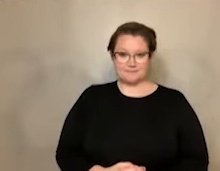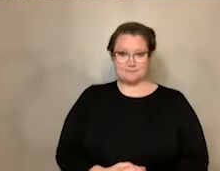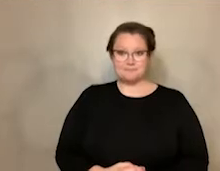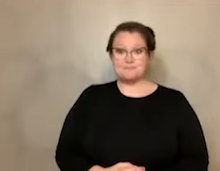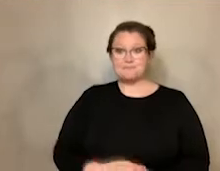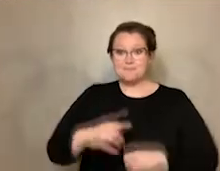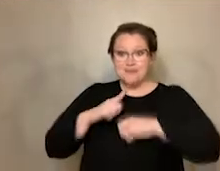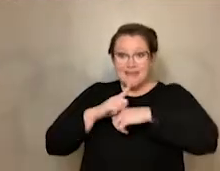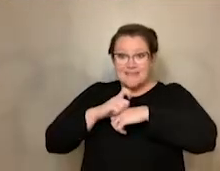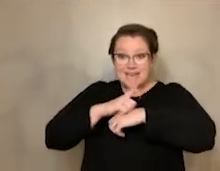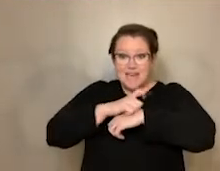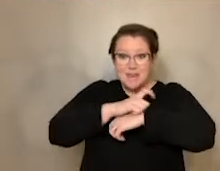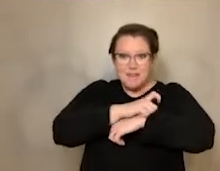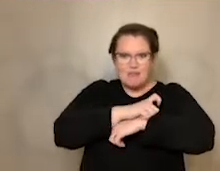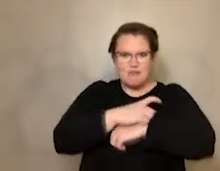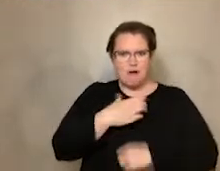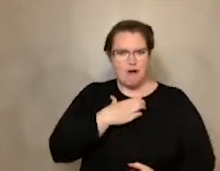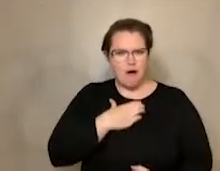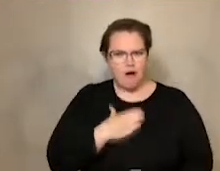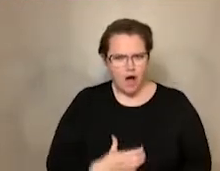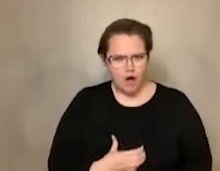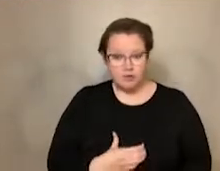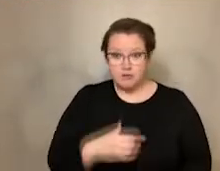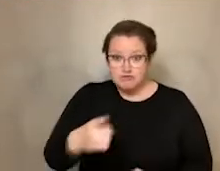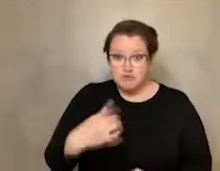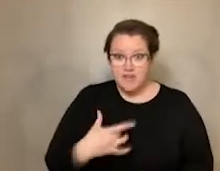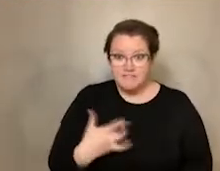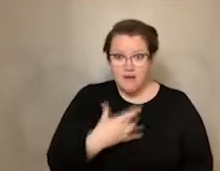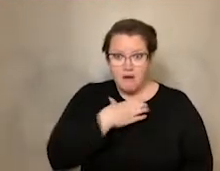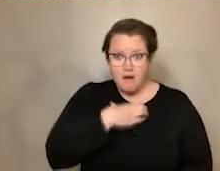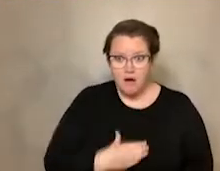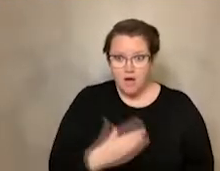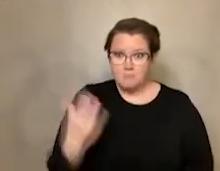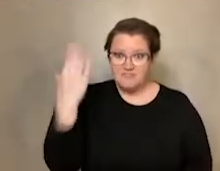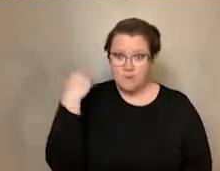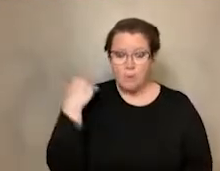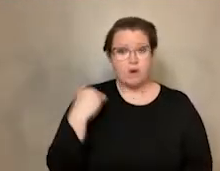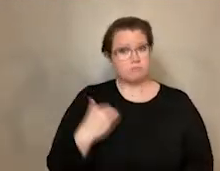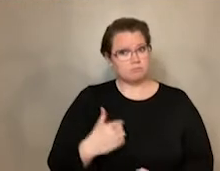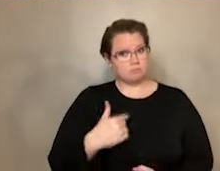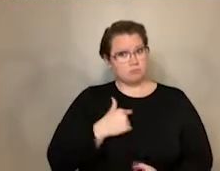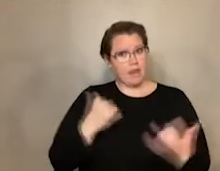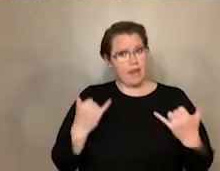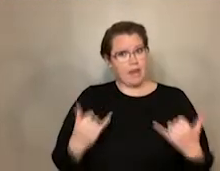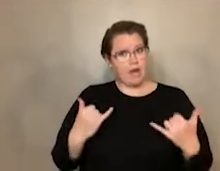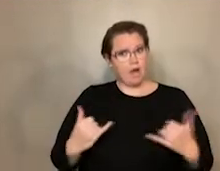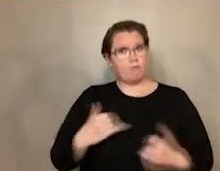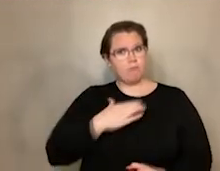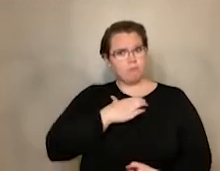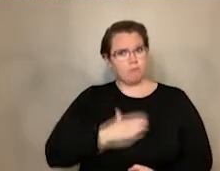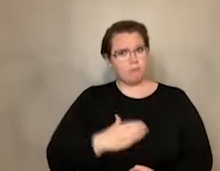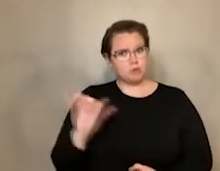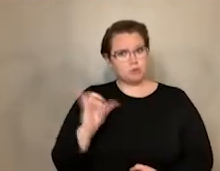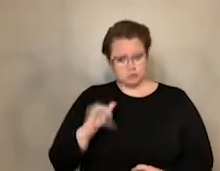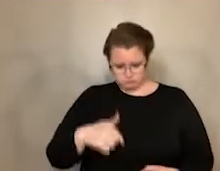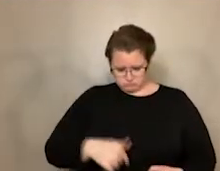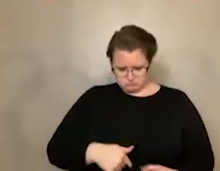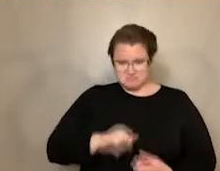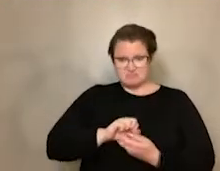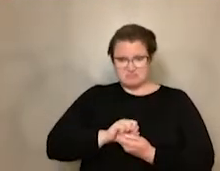That caterpillar was super hungry. Have you ever felt that way? Actually, I'm feeling that way right now. My tummy